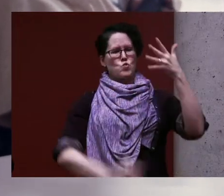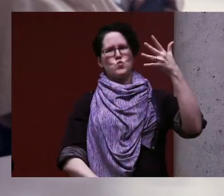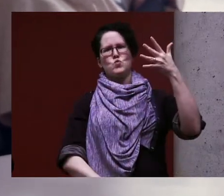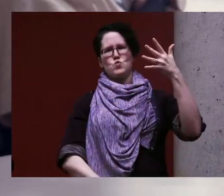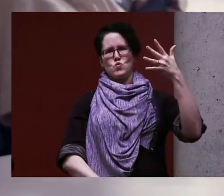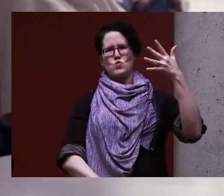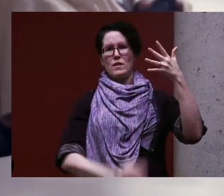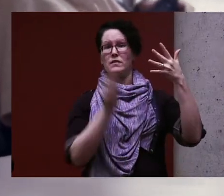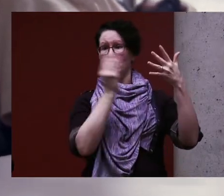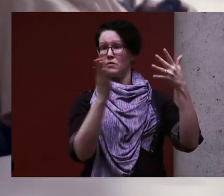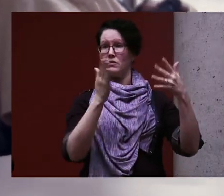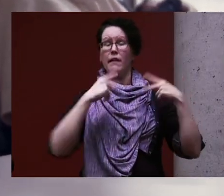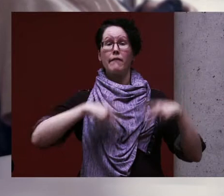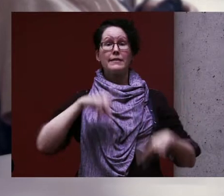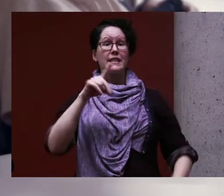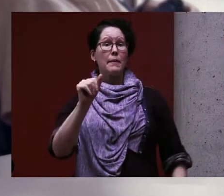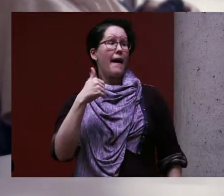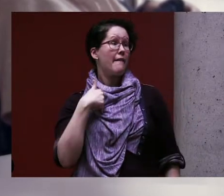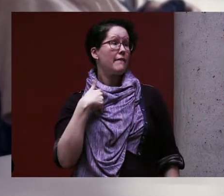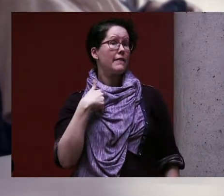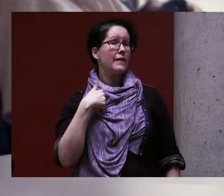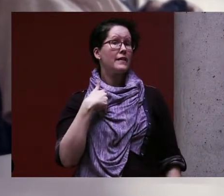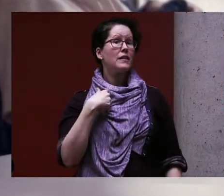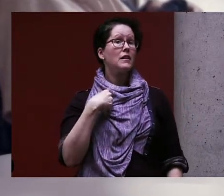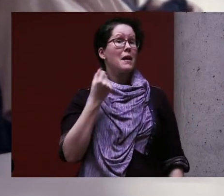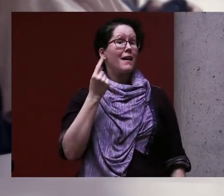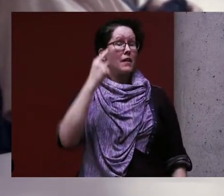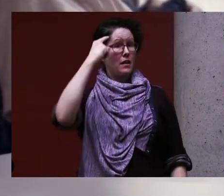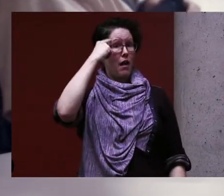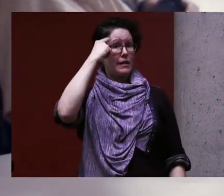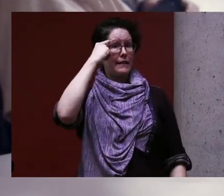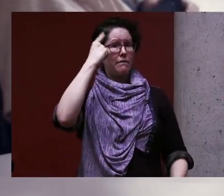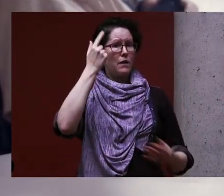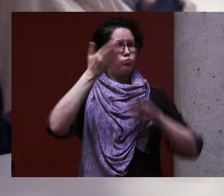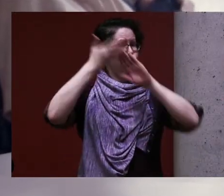am physically disabled, but I am completely cognitive.